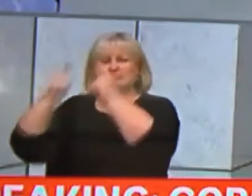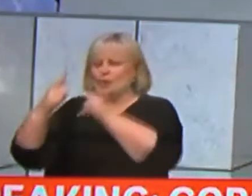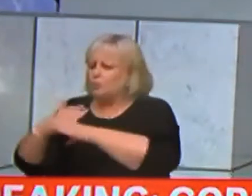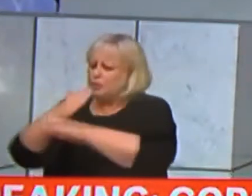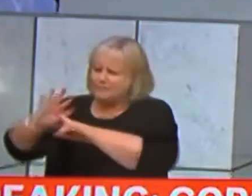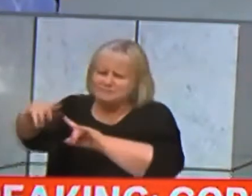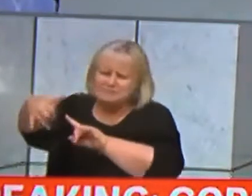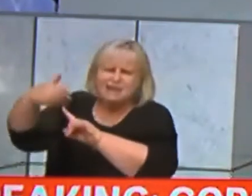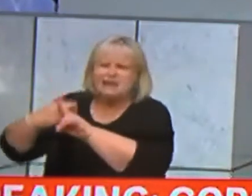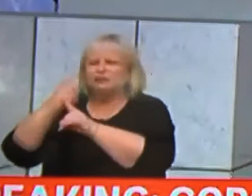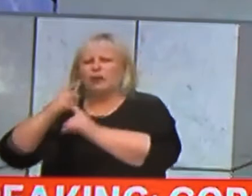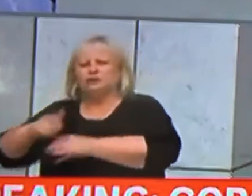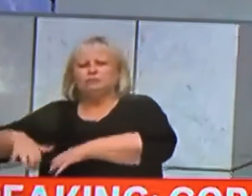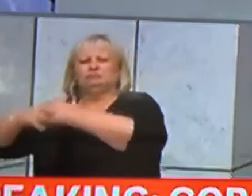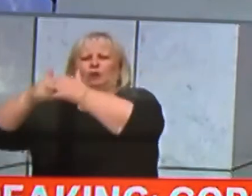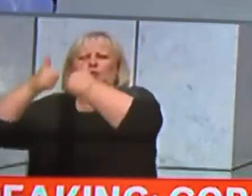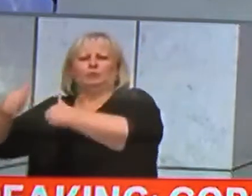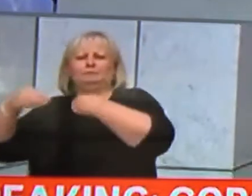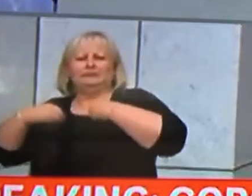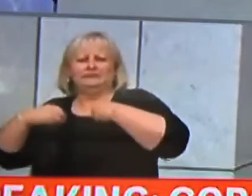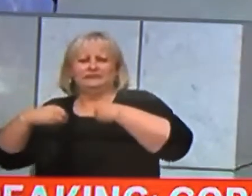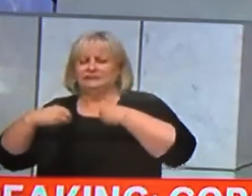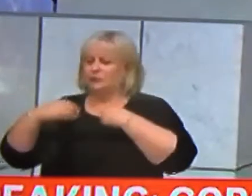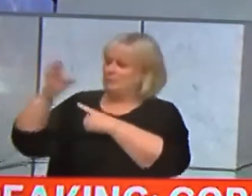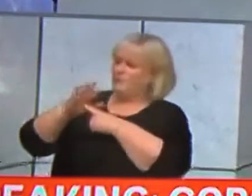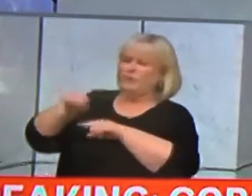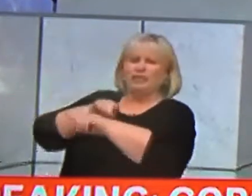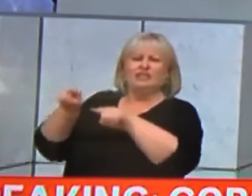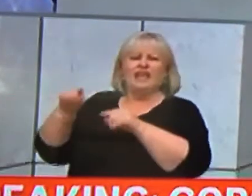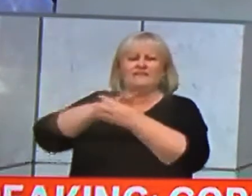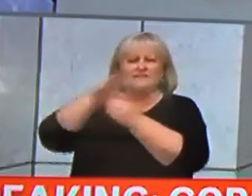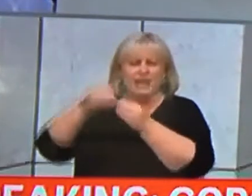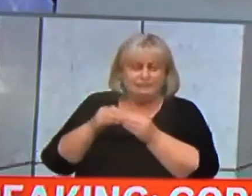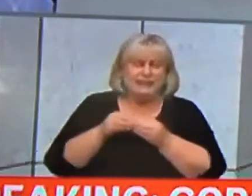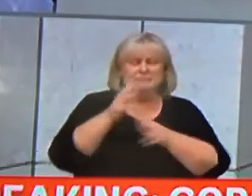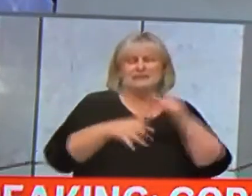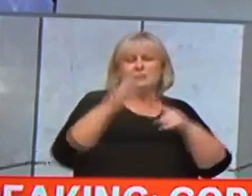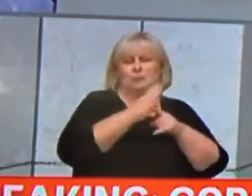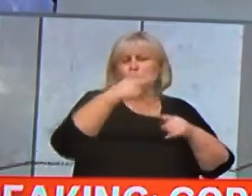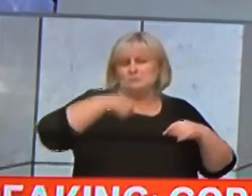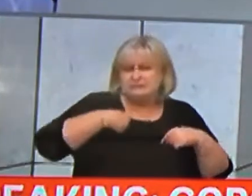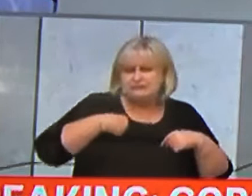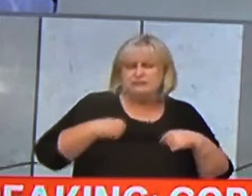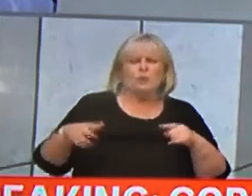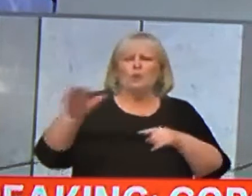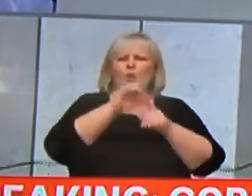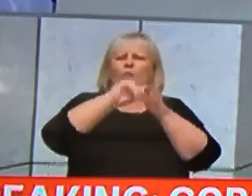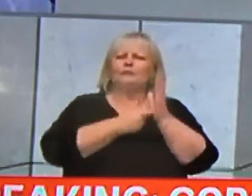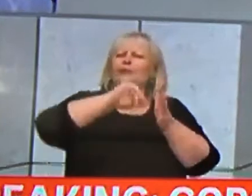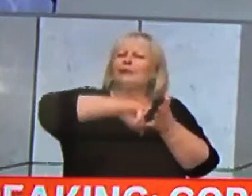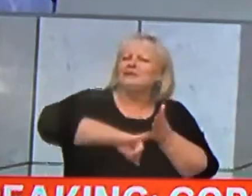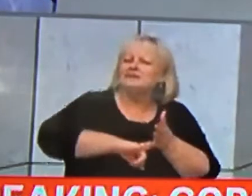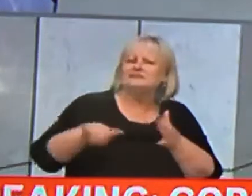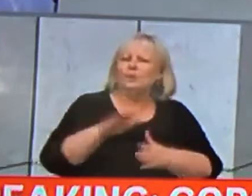their families. And that means it matters to me, and it matters to all the premiers and chief ministers. So we will not